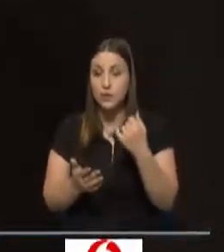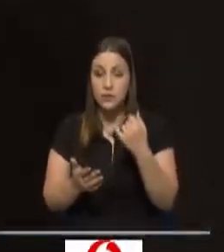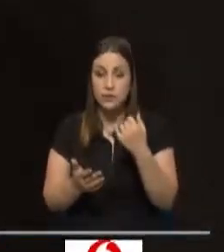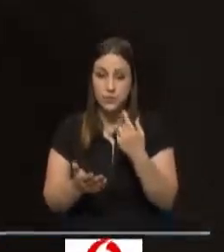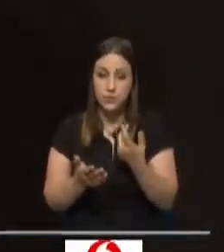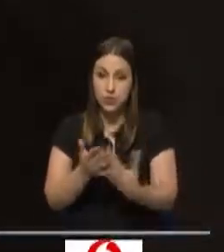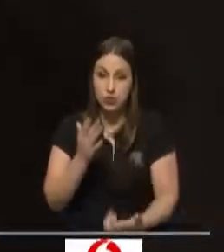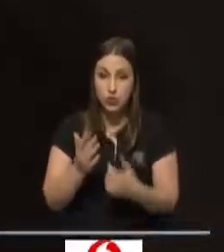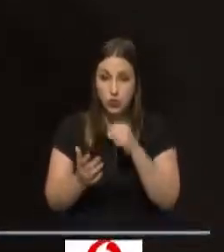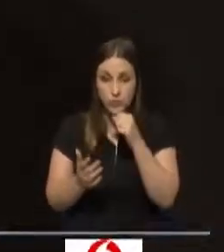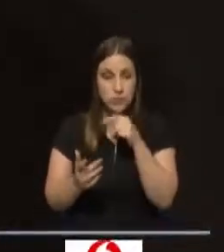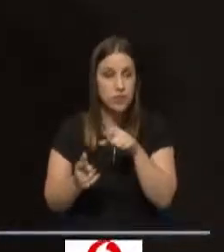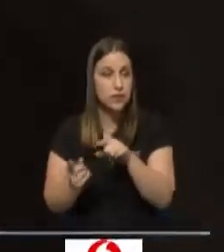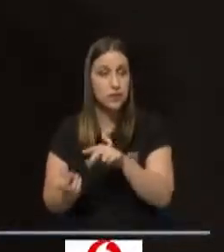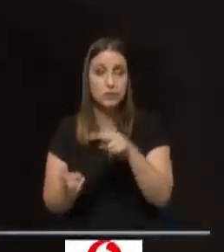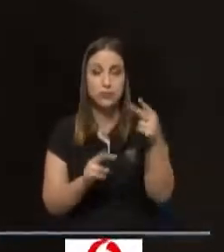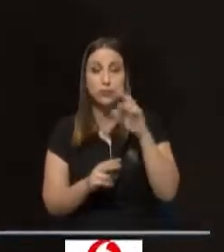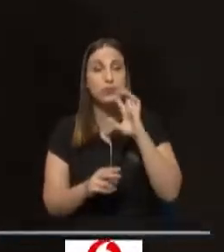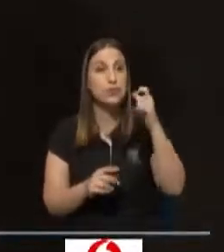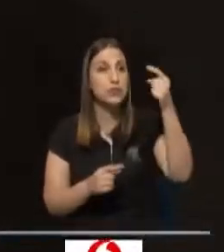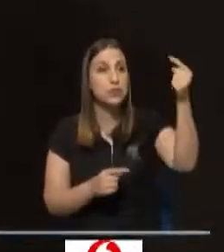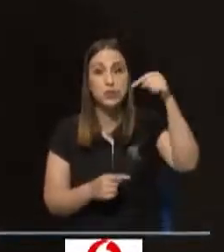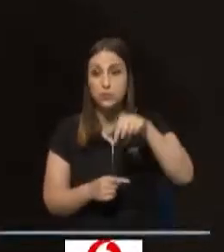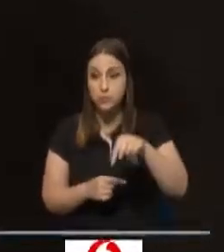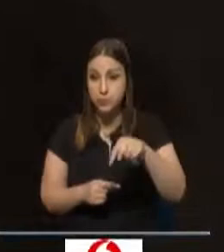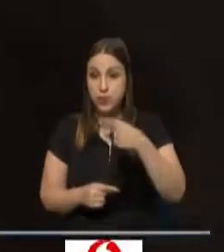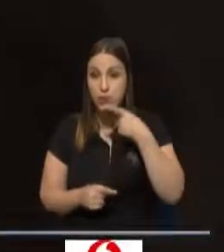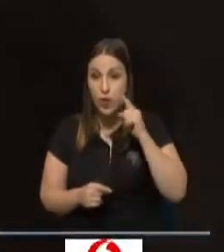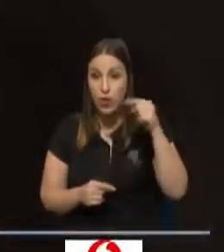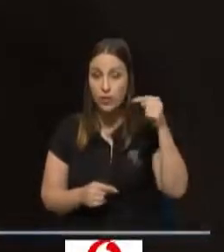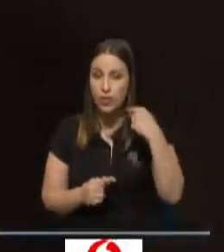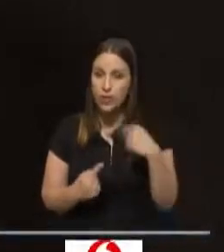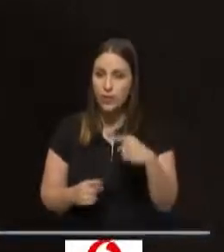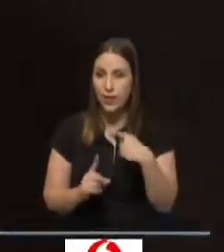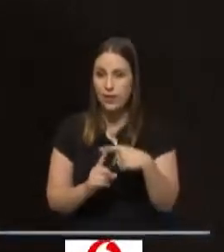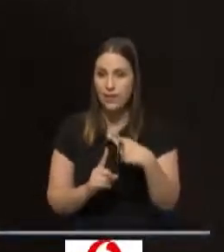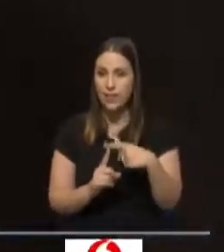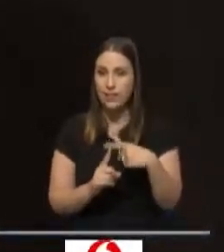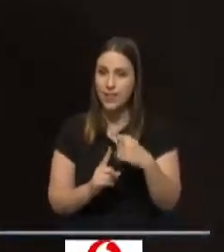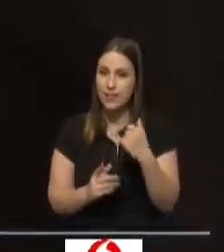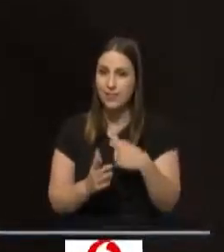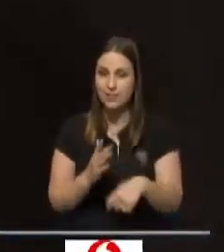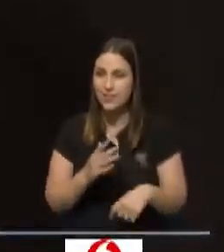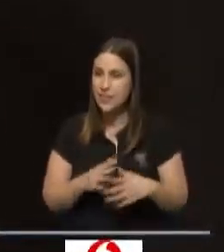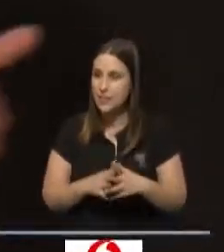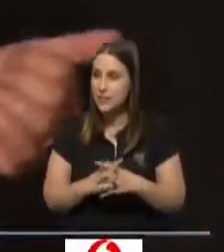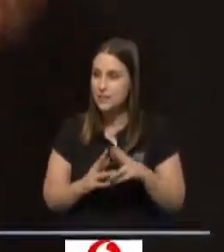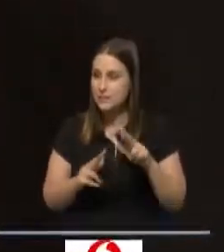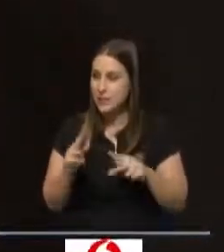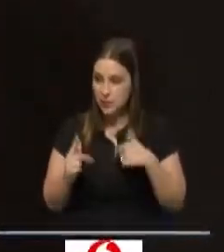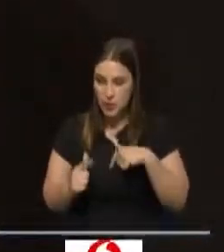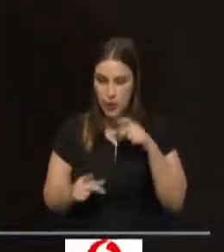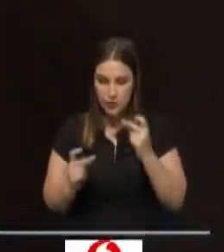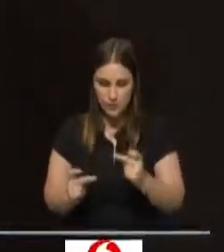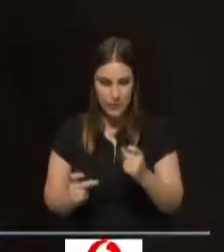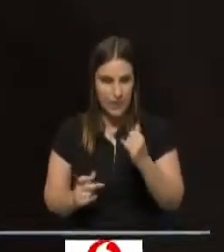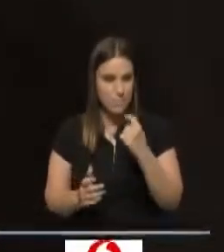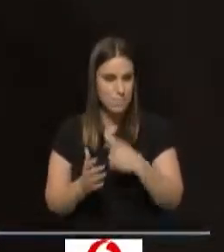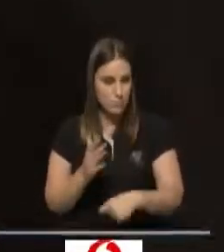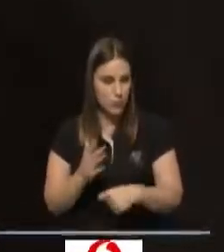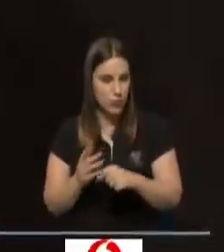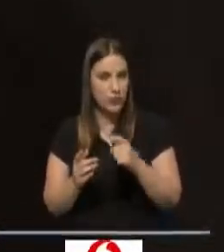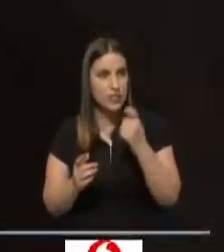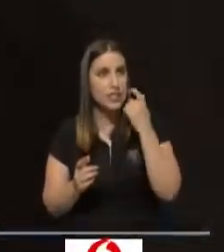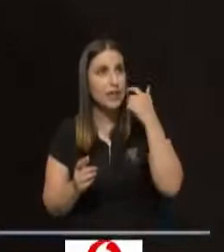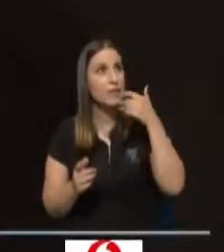In another country, he would end up by taking money home, because here